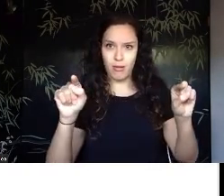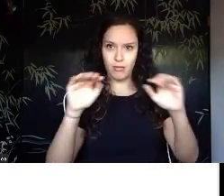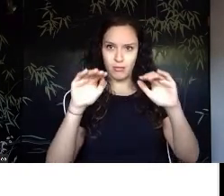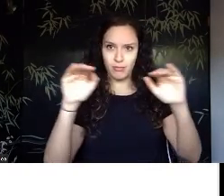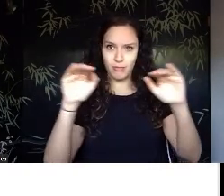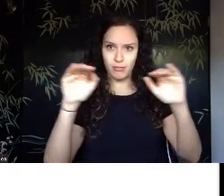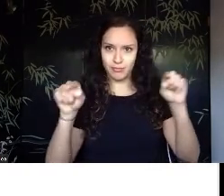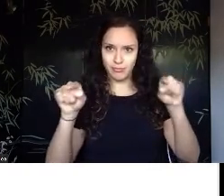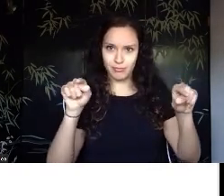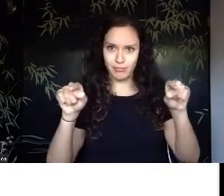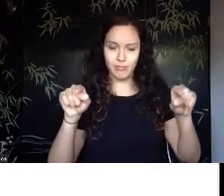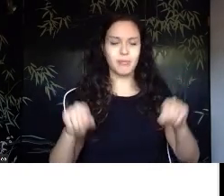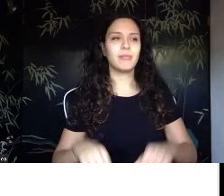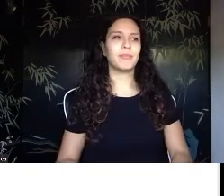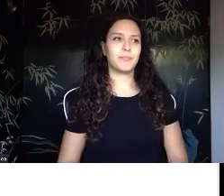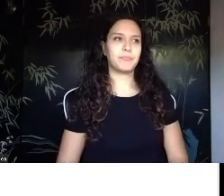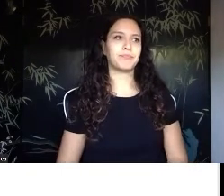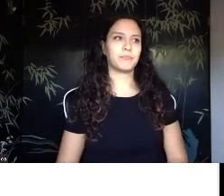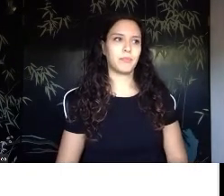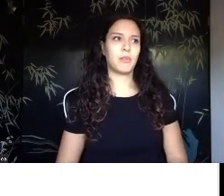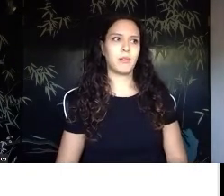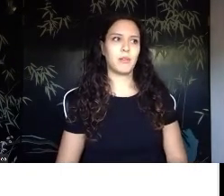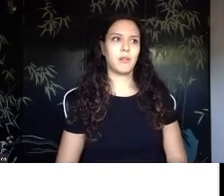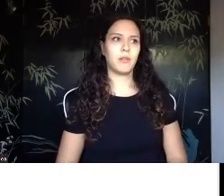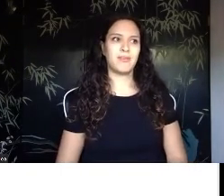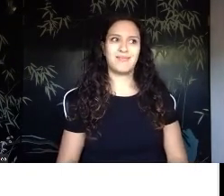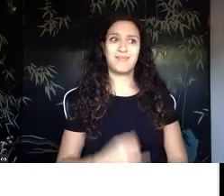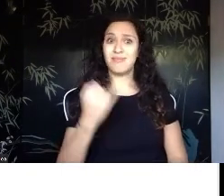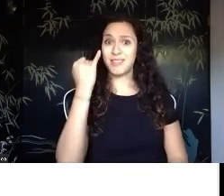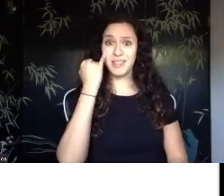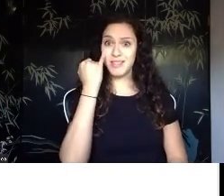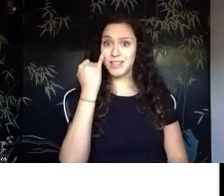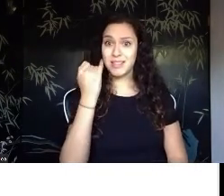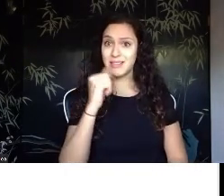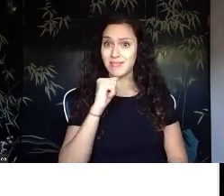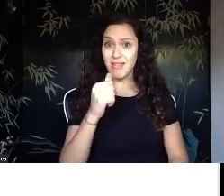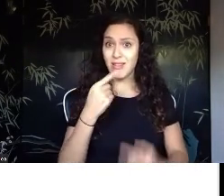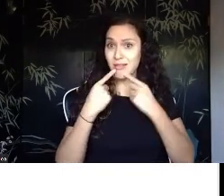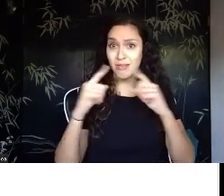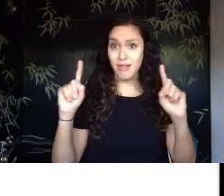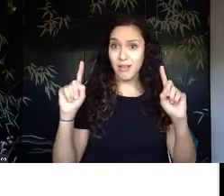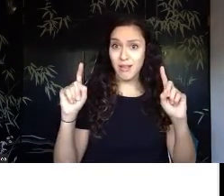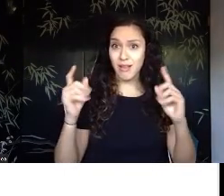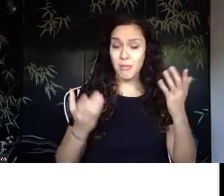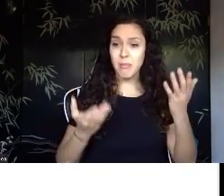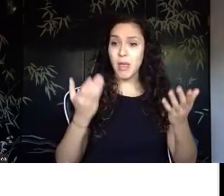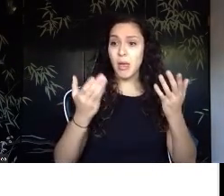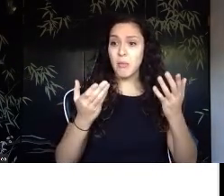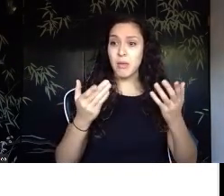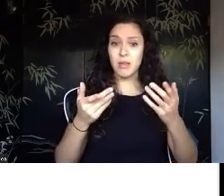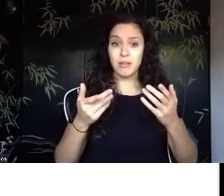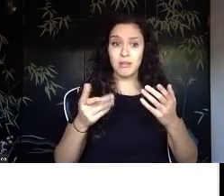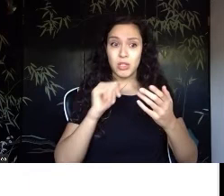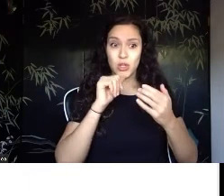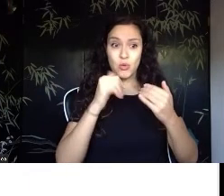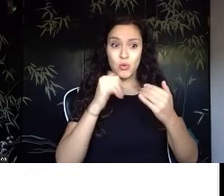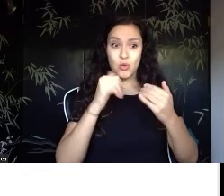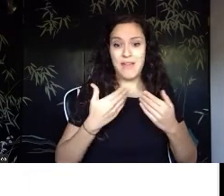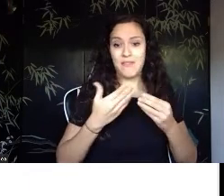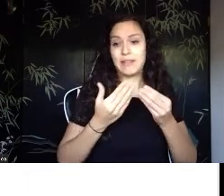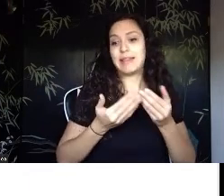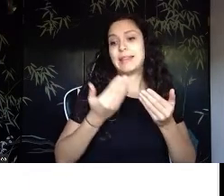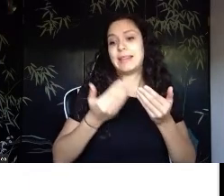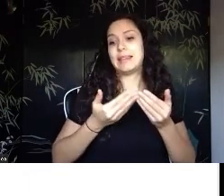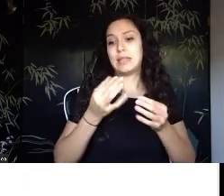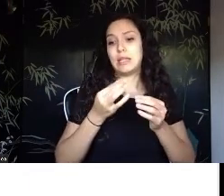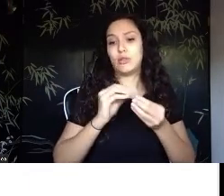across. And that's where the next part comes in, the complex way. Because what if it doesn't work? What